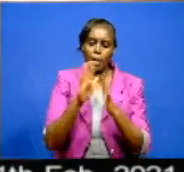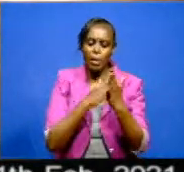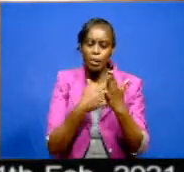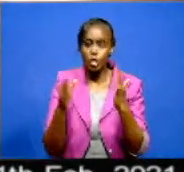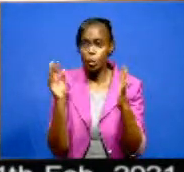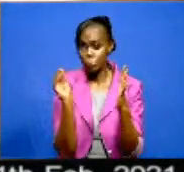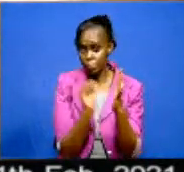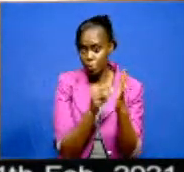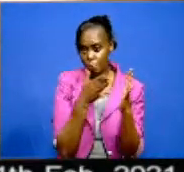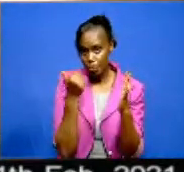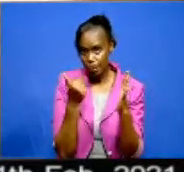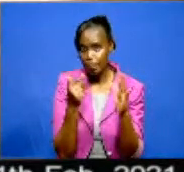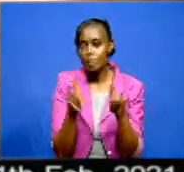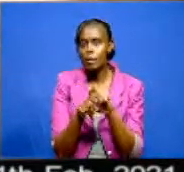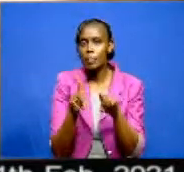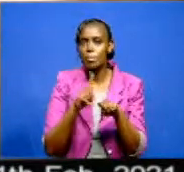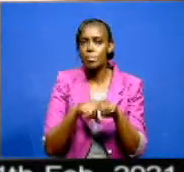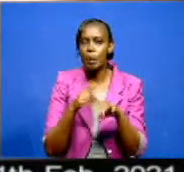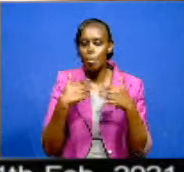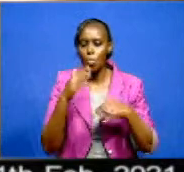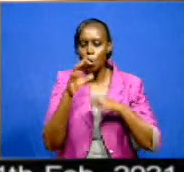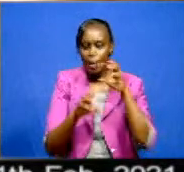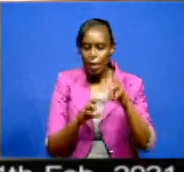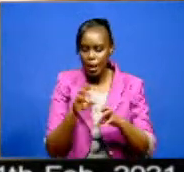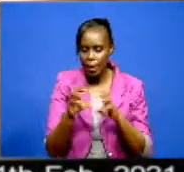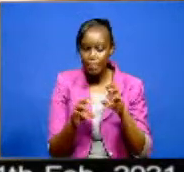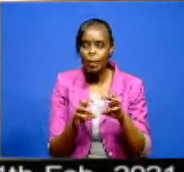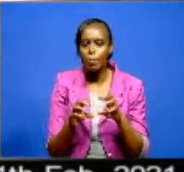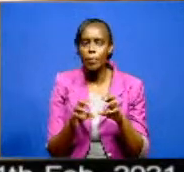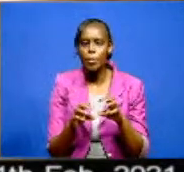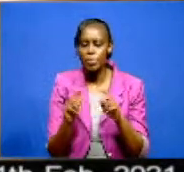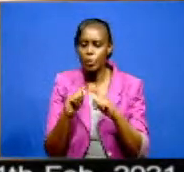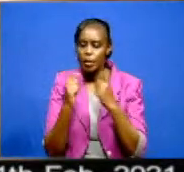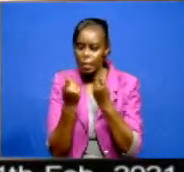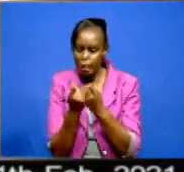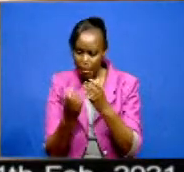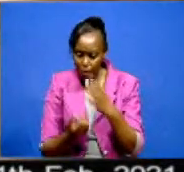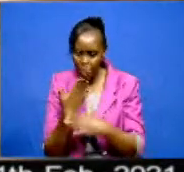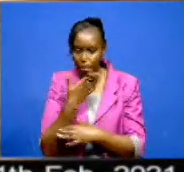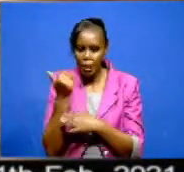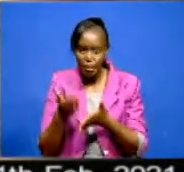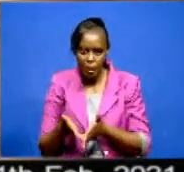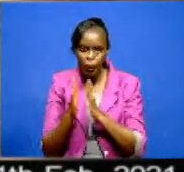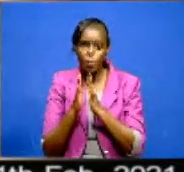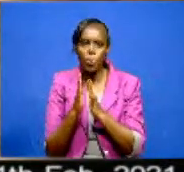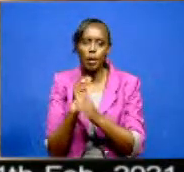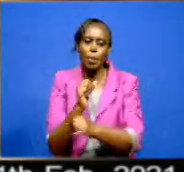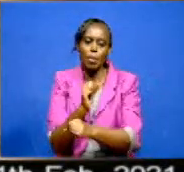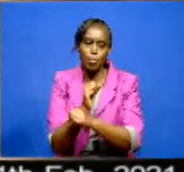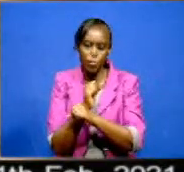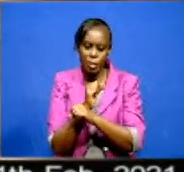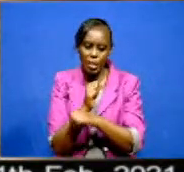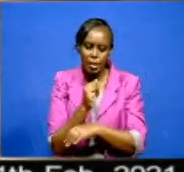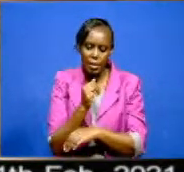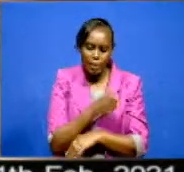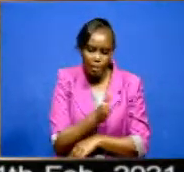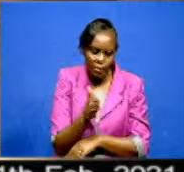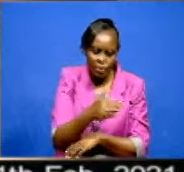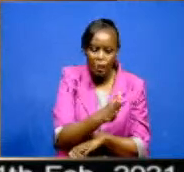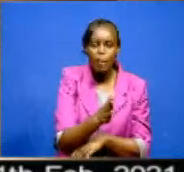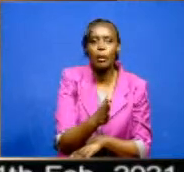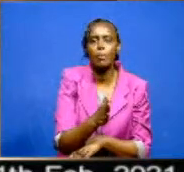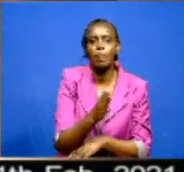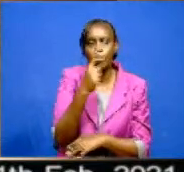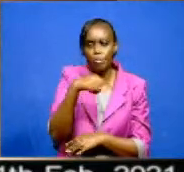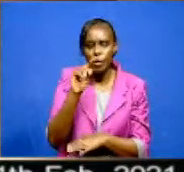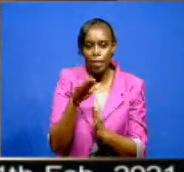it would be better, so that also the wildlife team comes up with a better way of securing snakes for the right purposes,